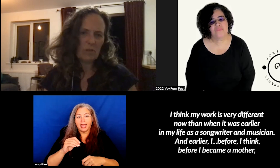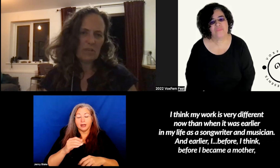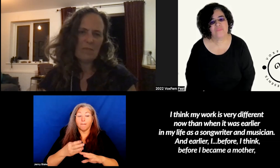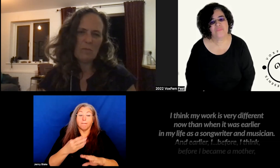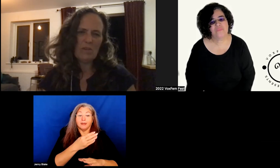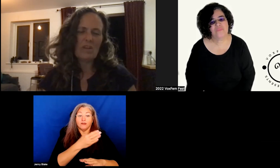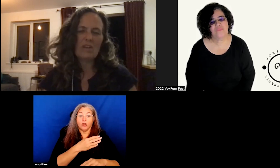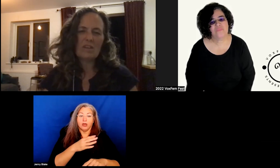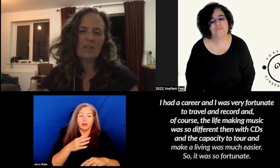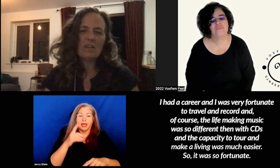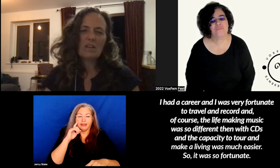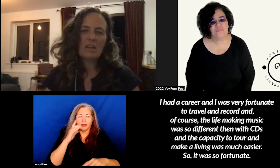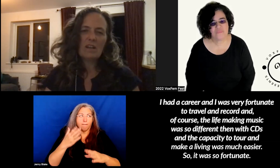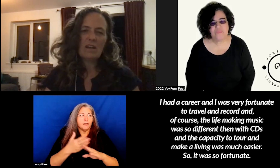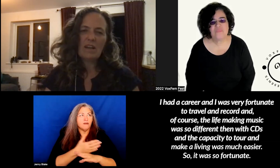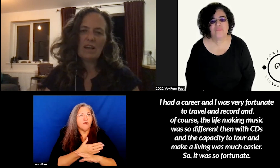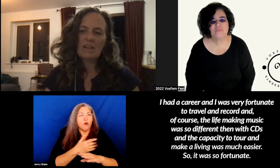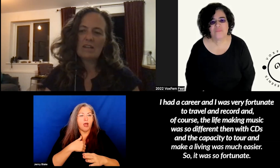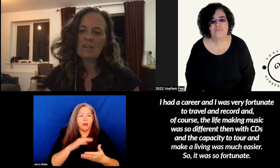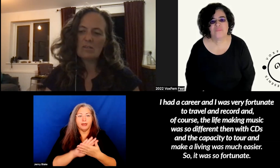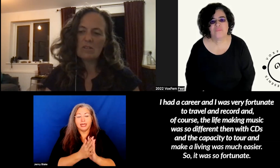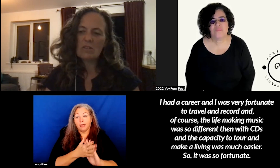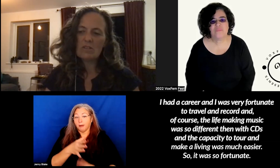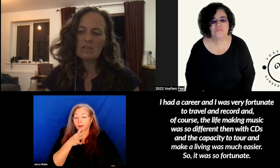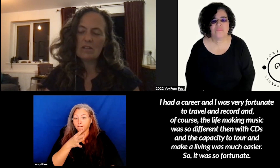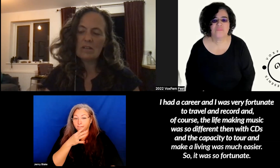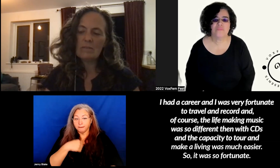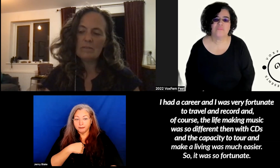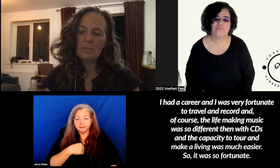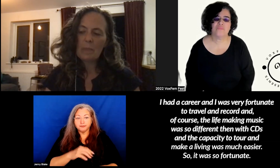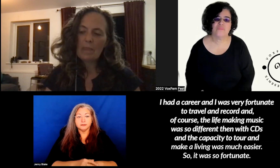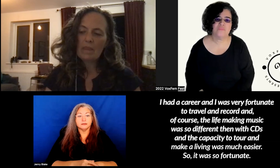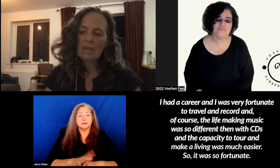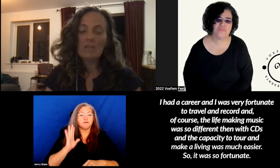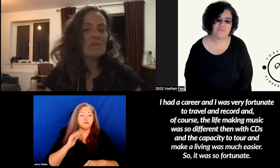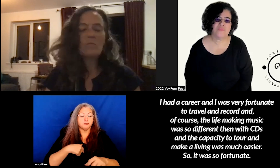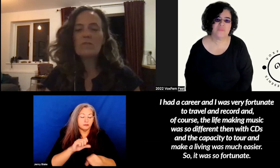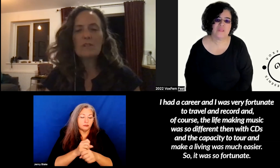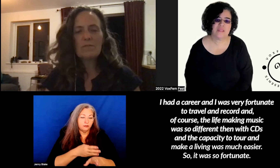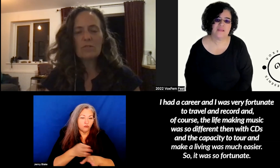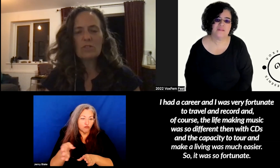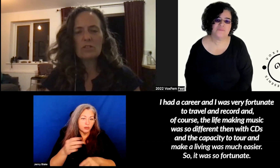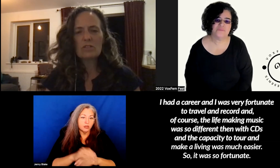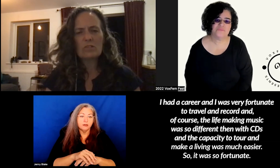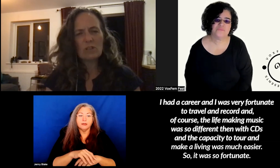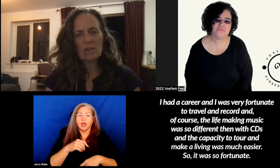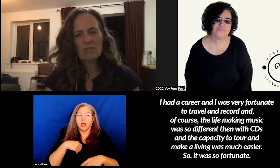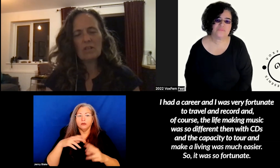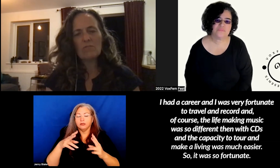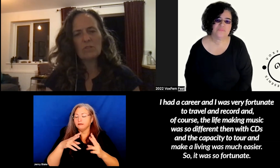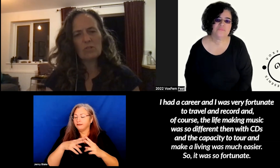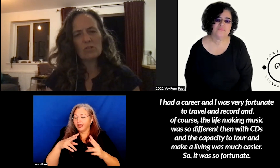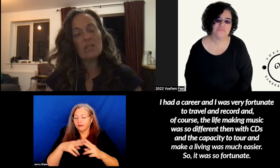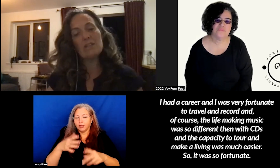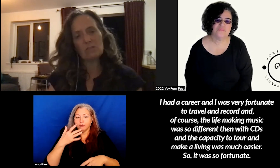Before I became a mother, I had a career, and I was very fortunate to travel